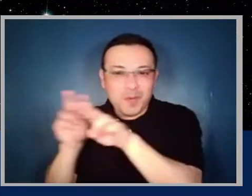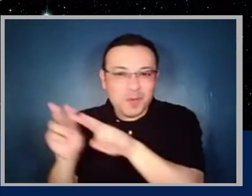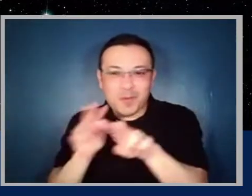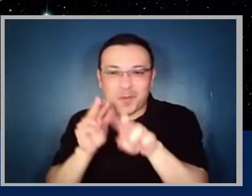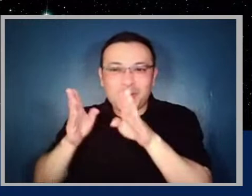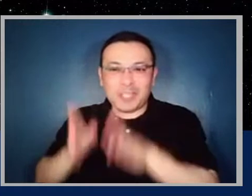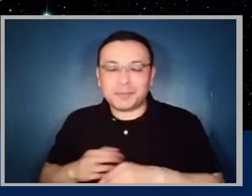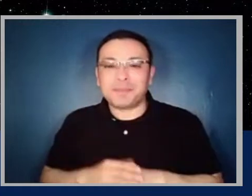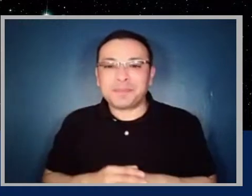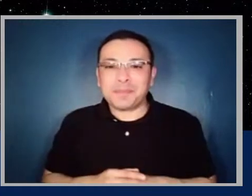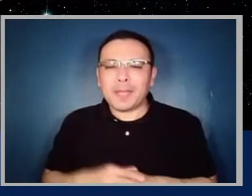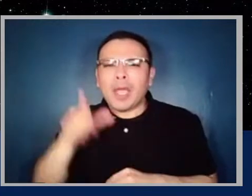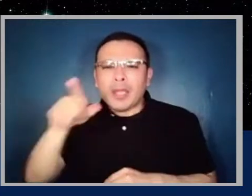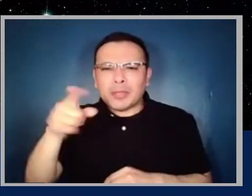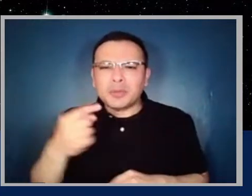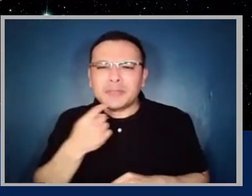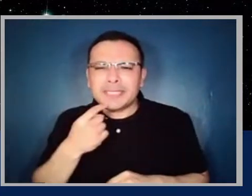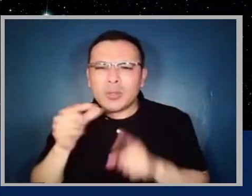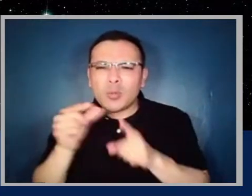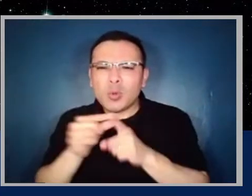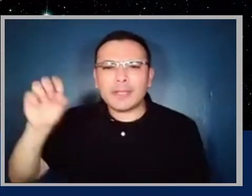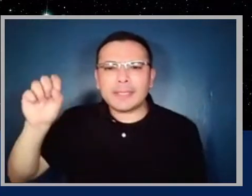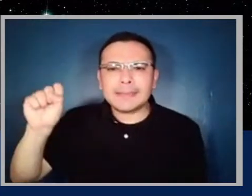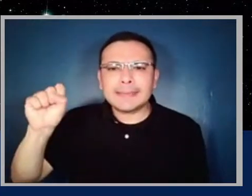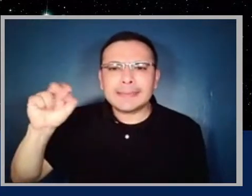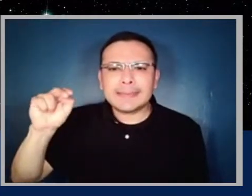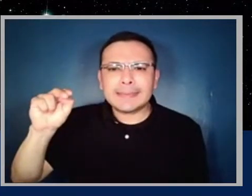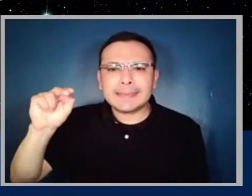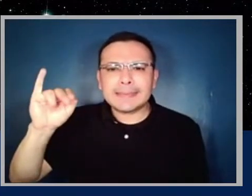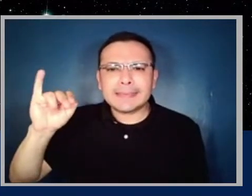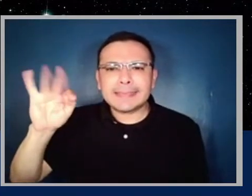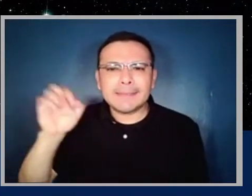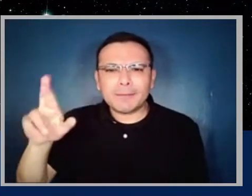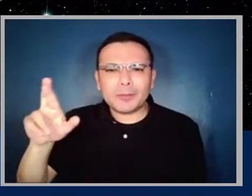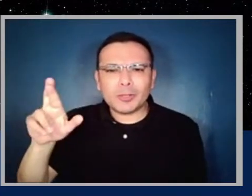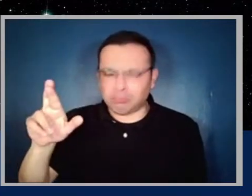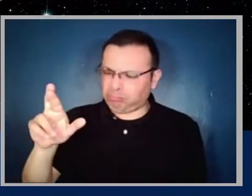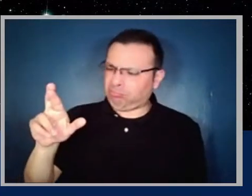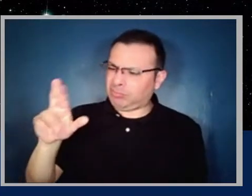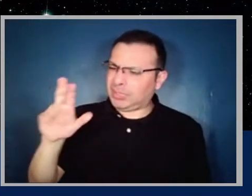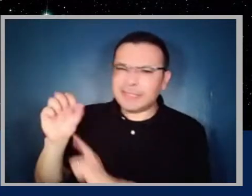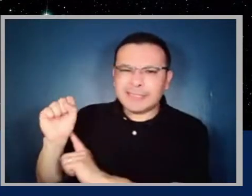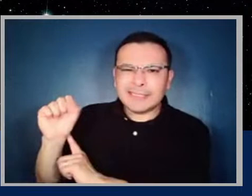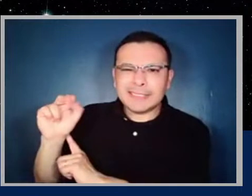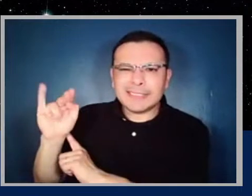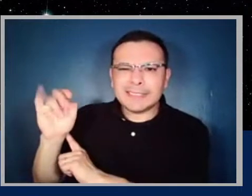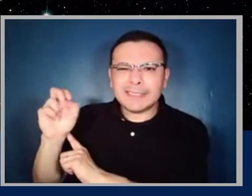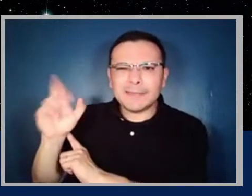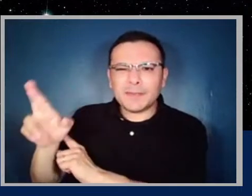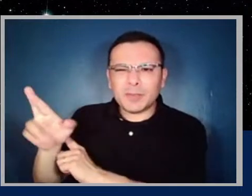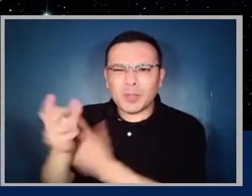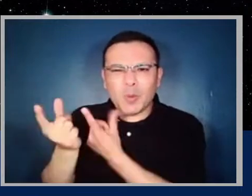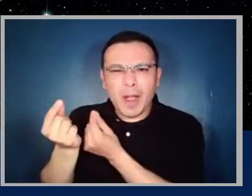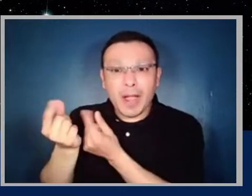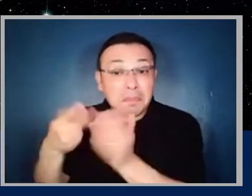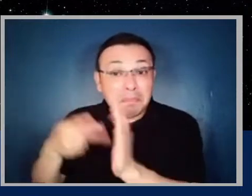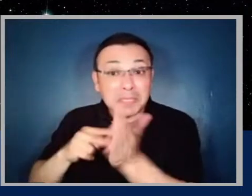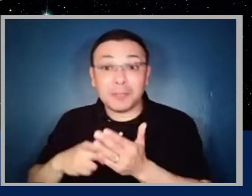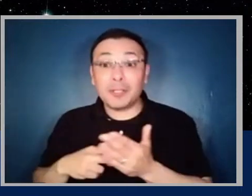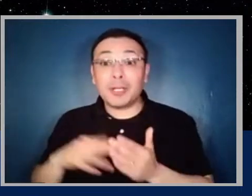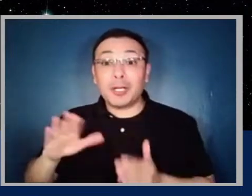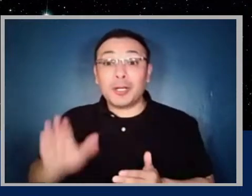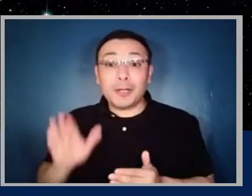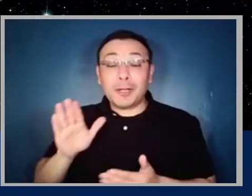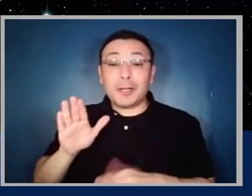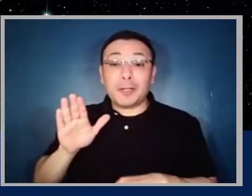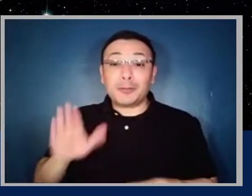sniffer, right? And y'all know what a sniffer is, but for the audience that doesn't know what a sniffer is, what does that mean? Like you got a dog out there that you're using to